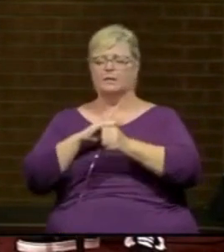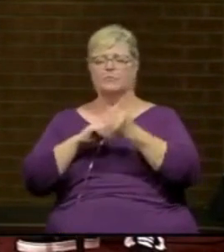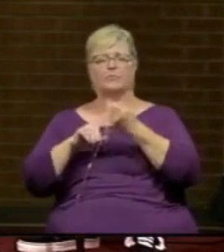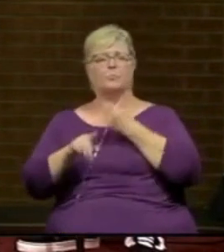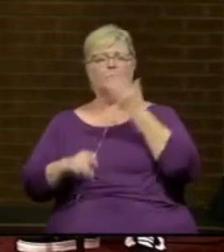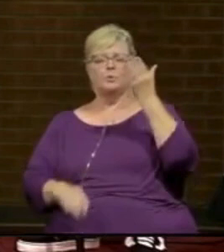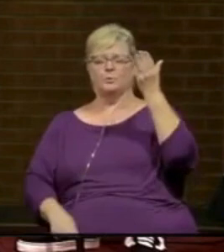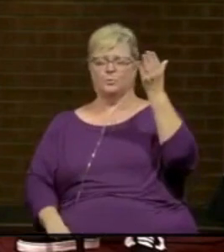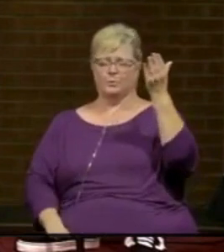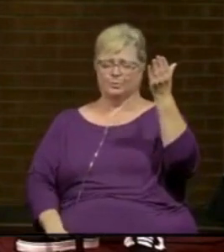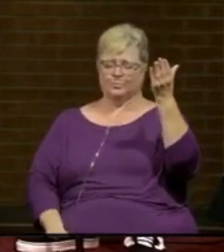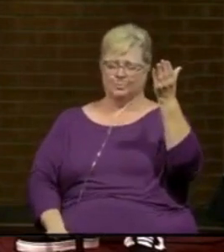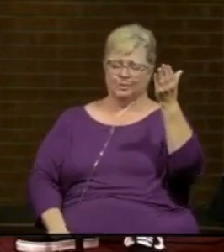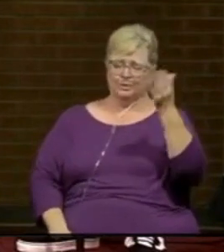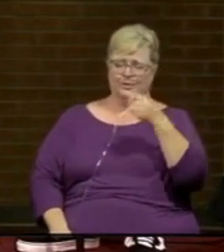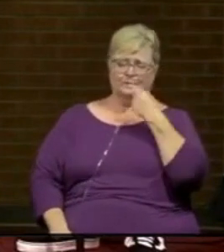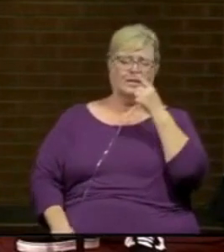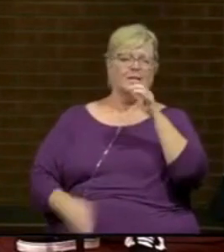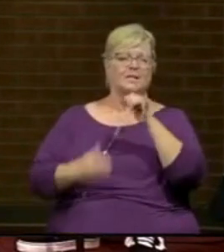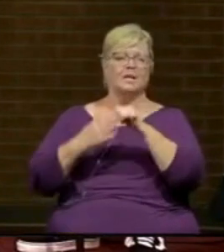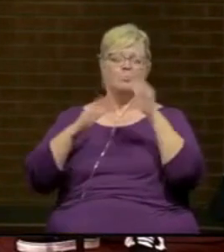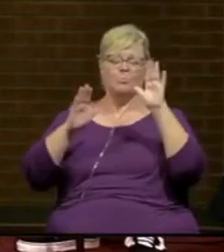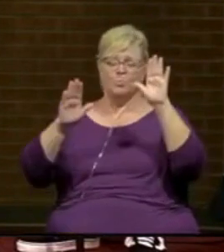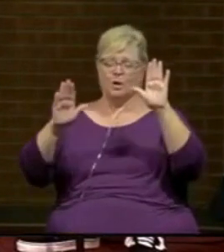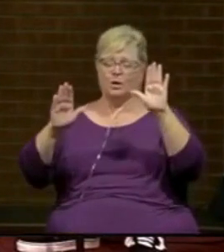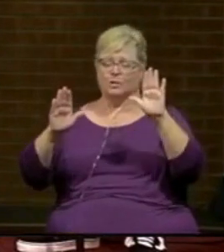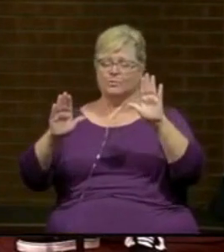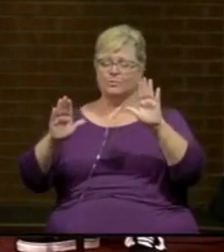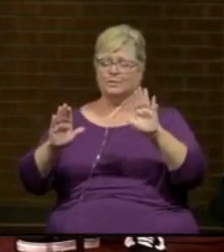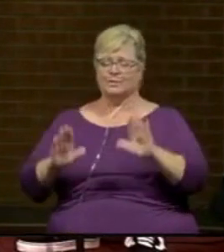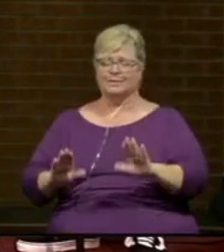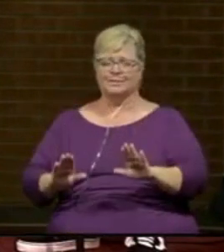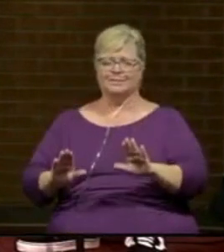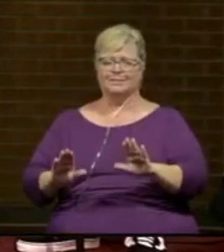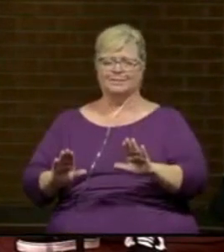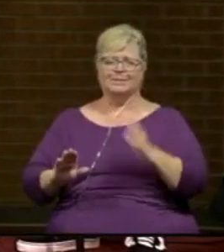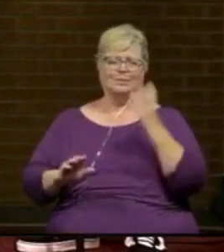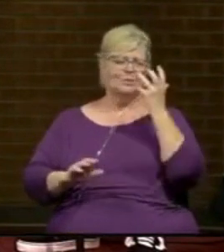hidden from you, and you say that I'm wonderfully,